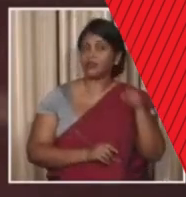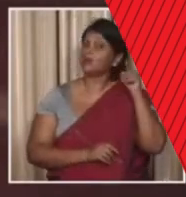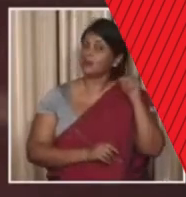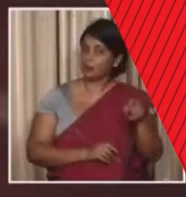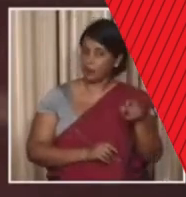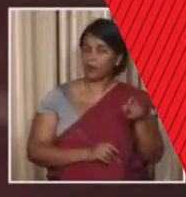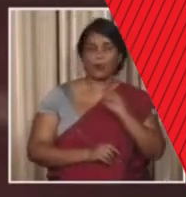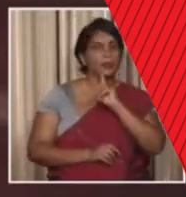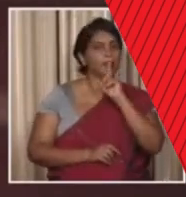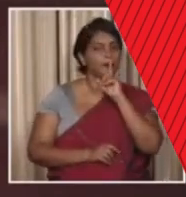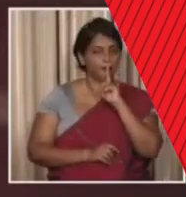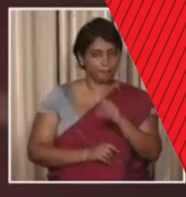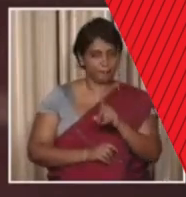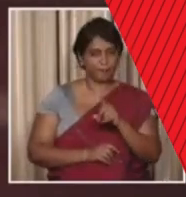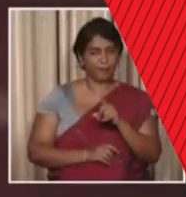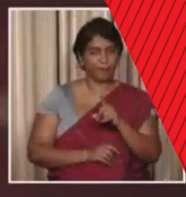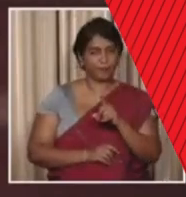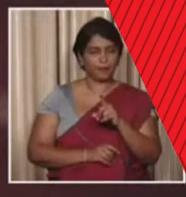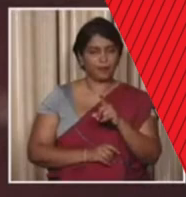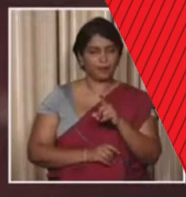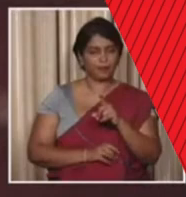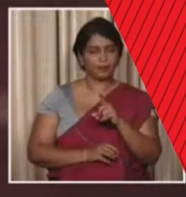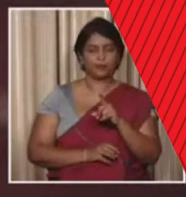say that